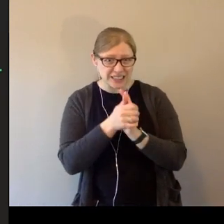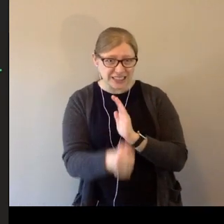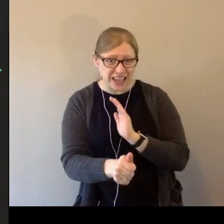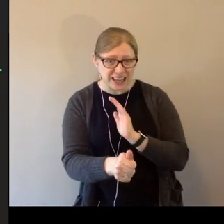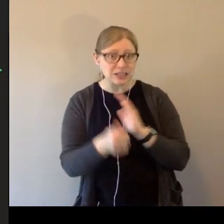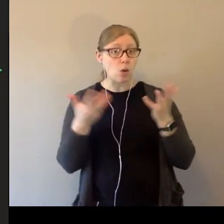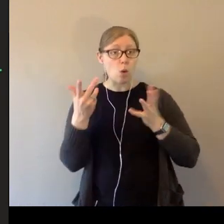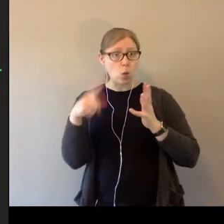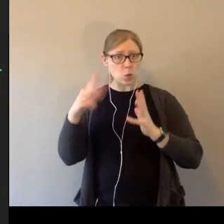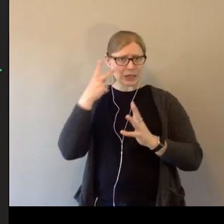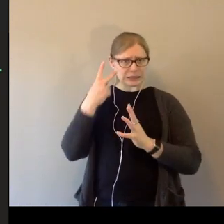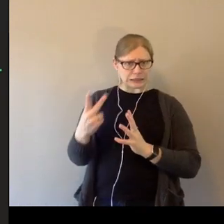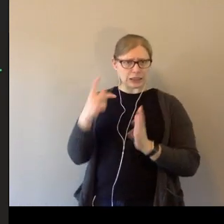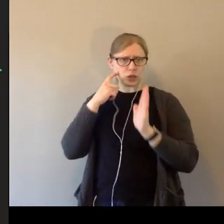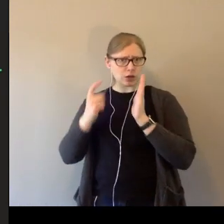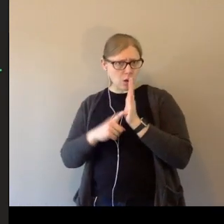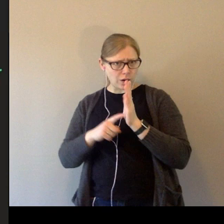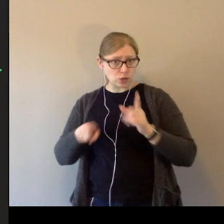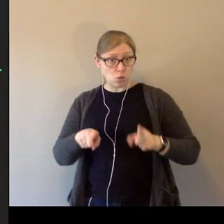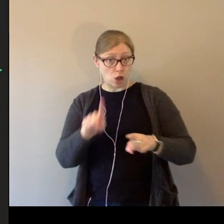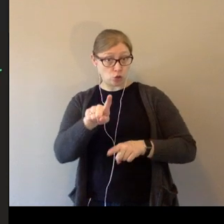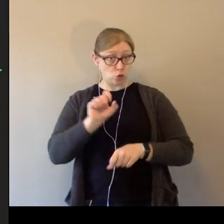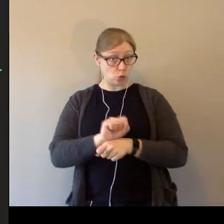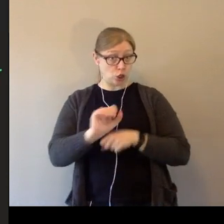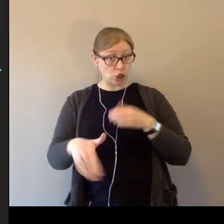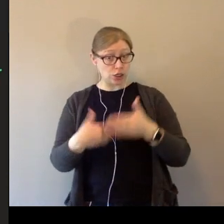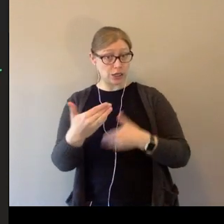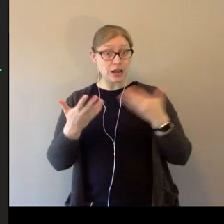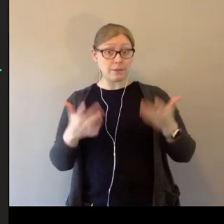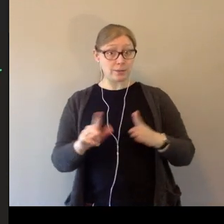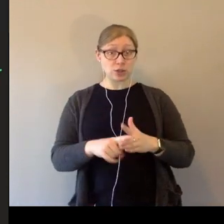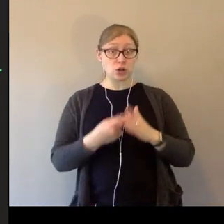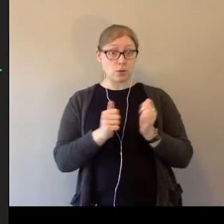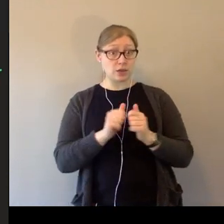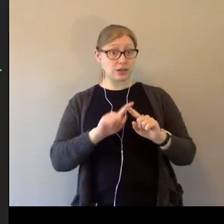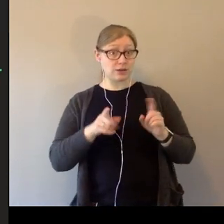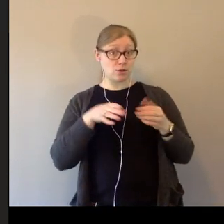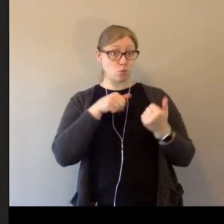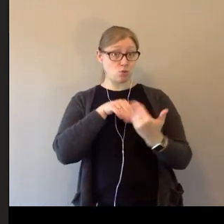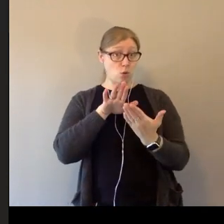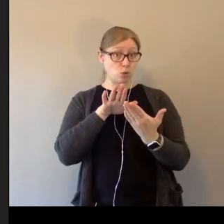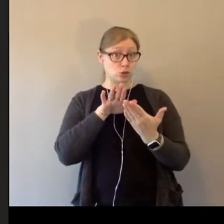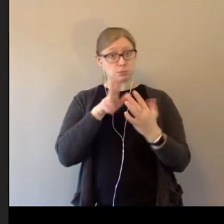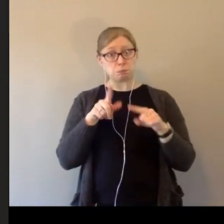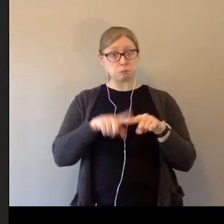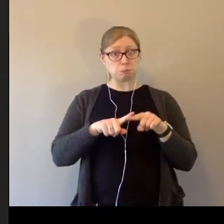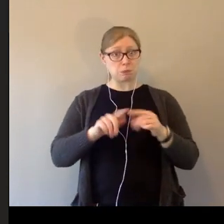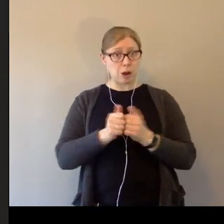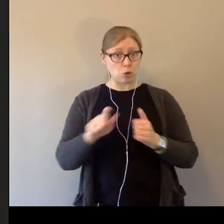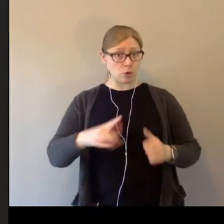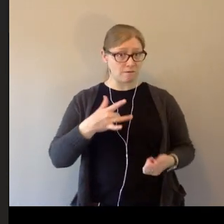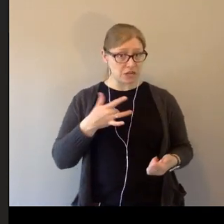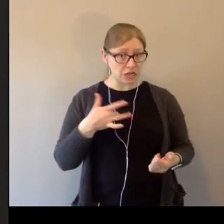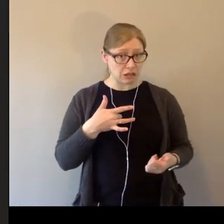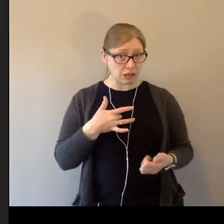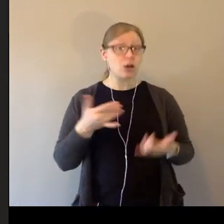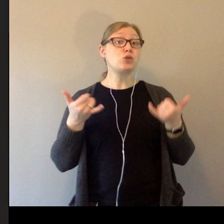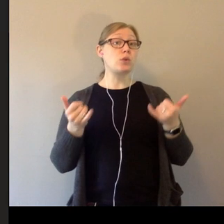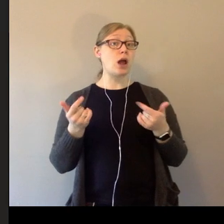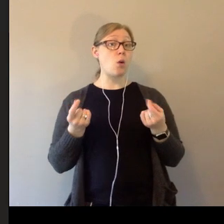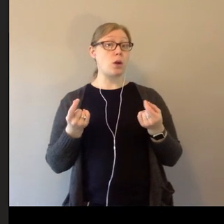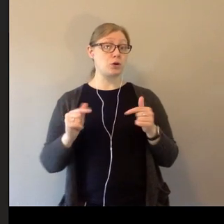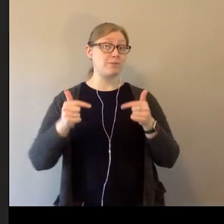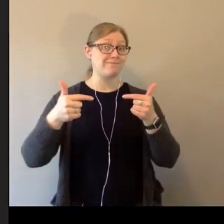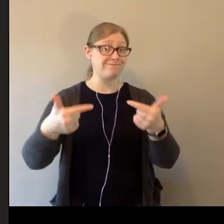you might start with a different method. So I'd like you to try these in your own